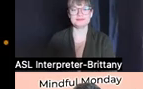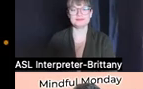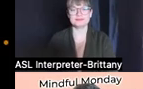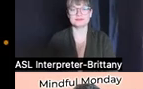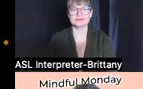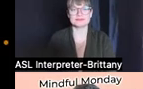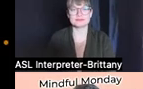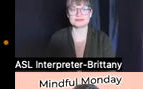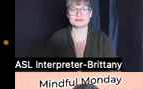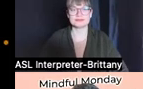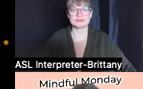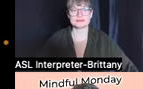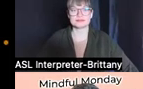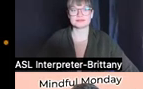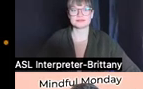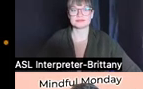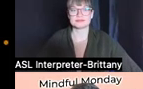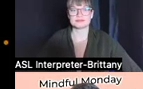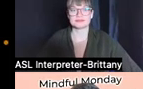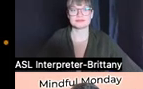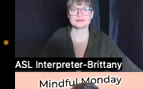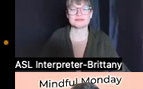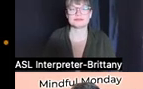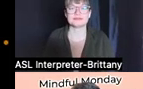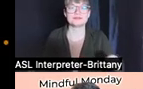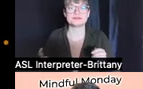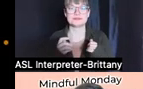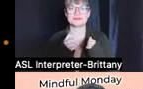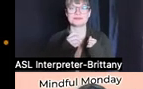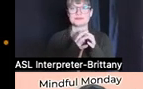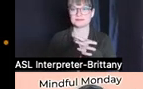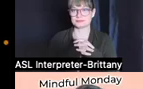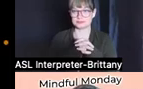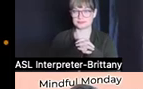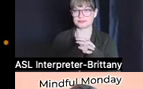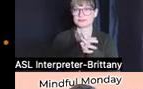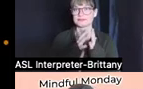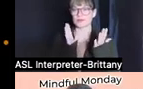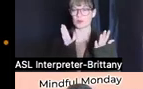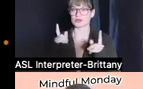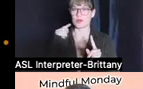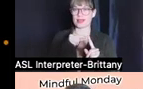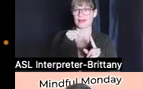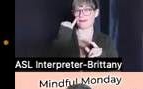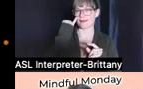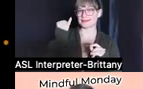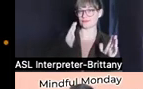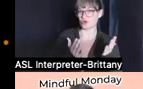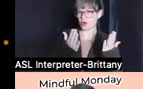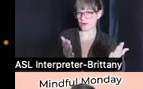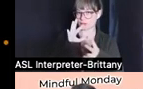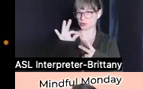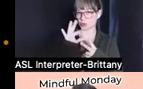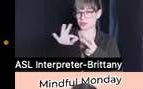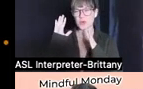Let me move on from the video. Welcome to. Okay. So back to the idea of offering choices. So hopefully the